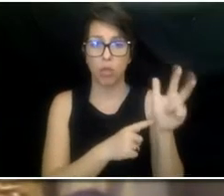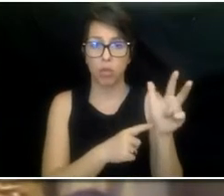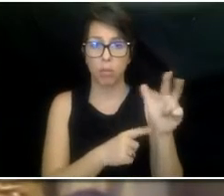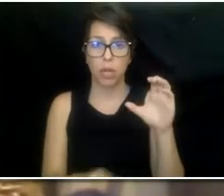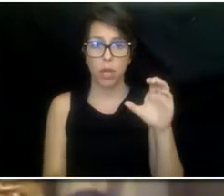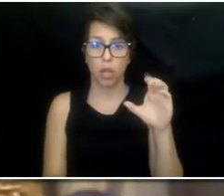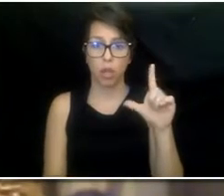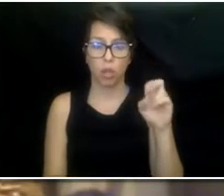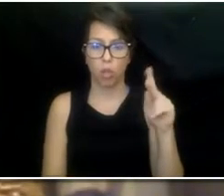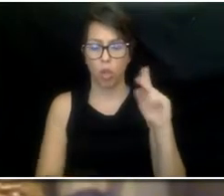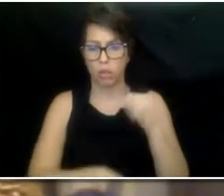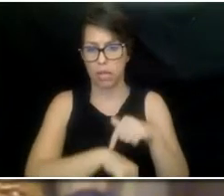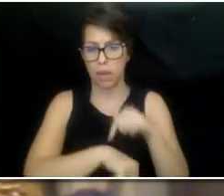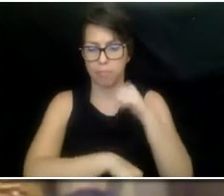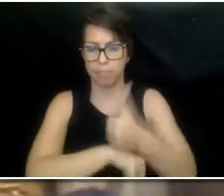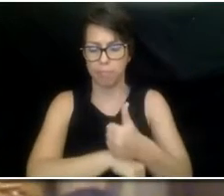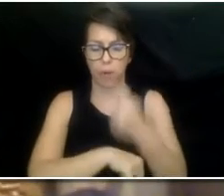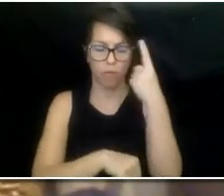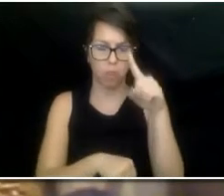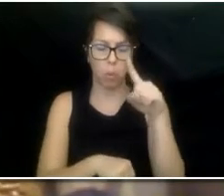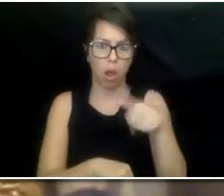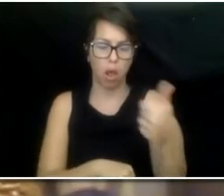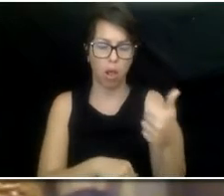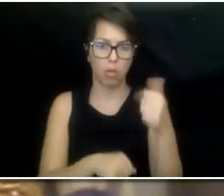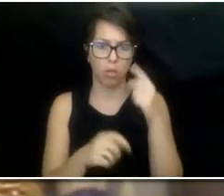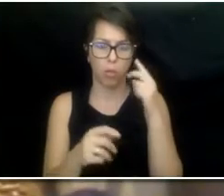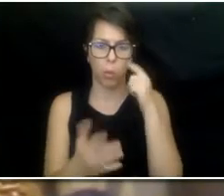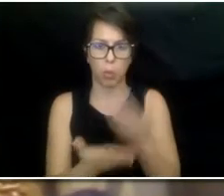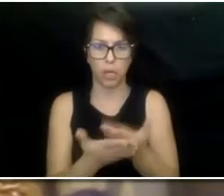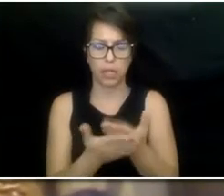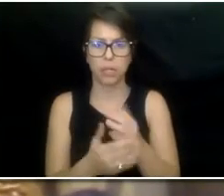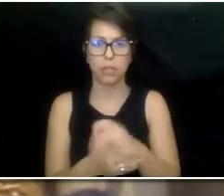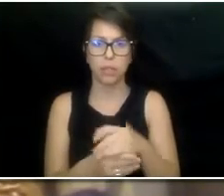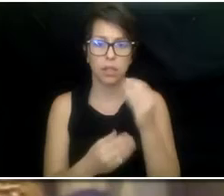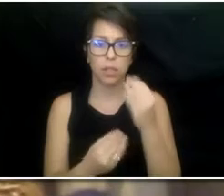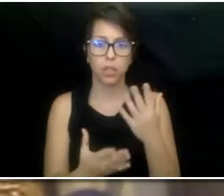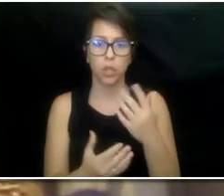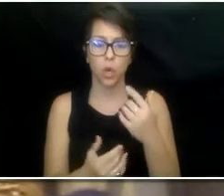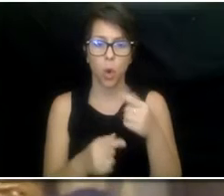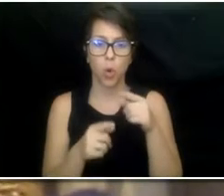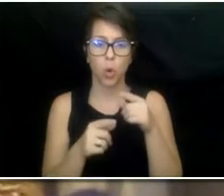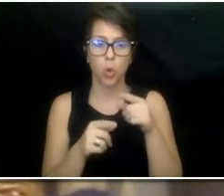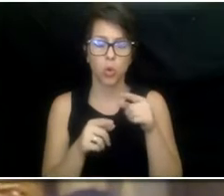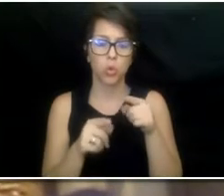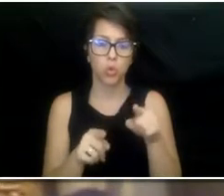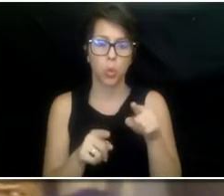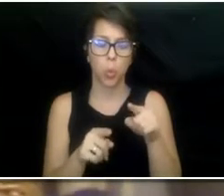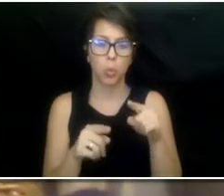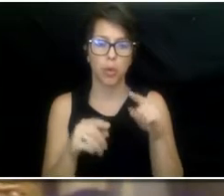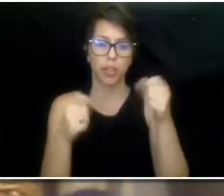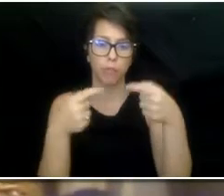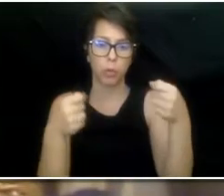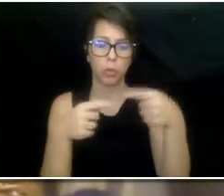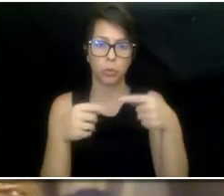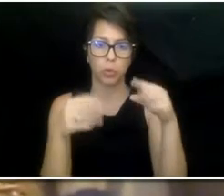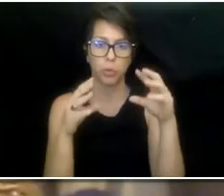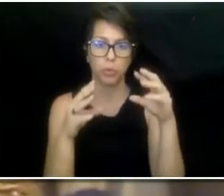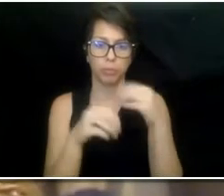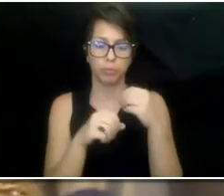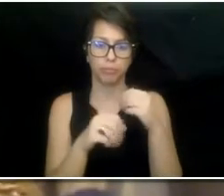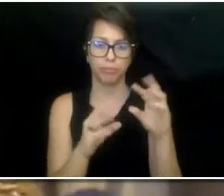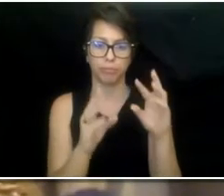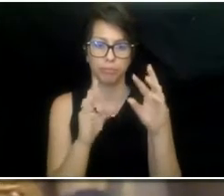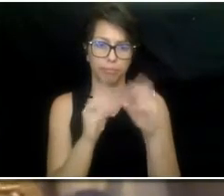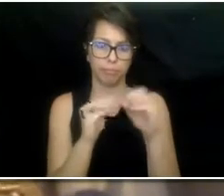you chair if there are no other questions I will move to calling on members of the administration to